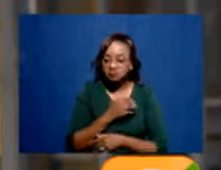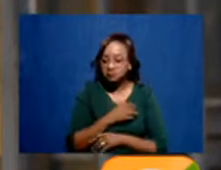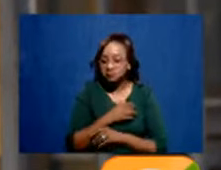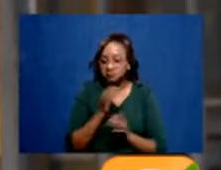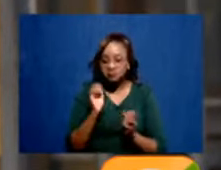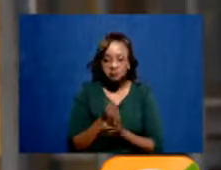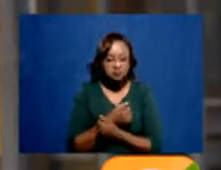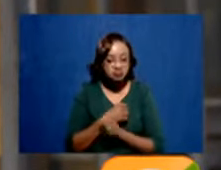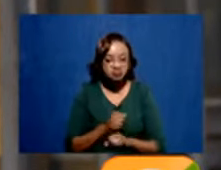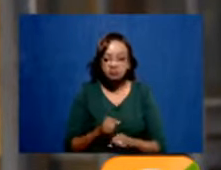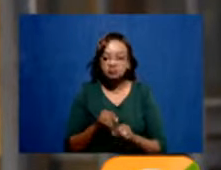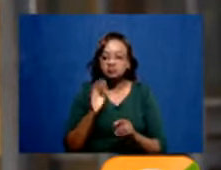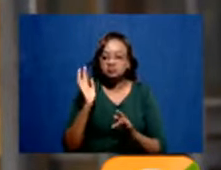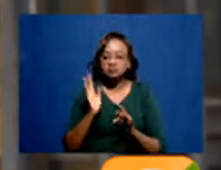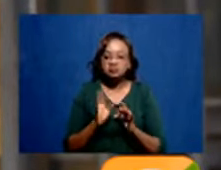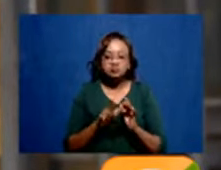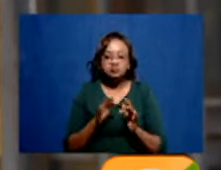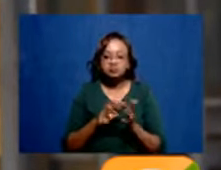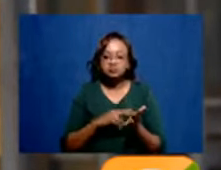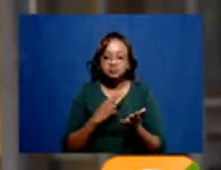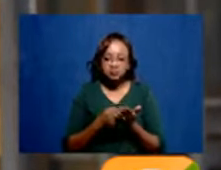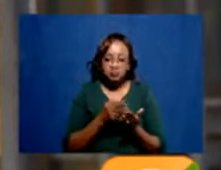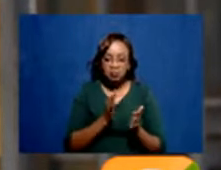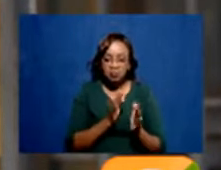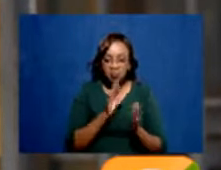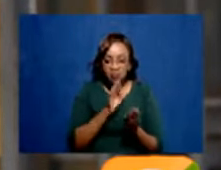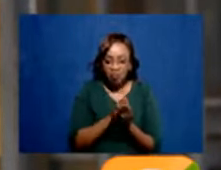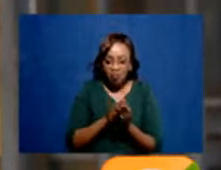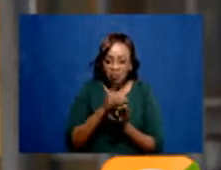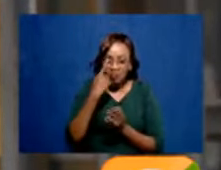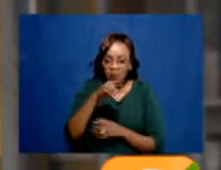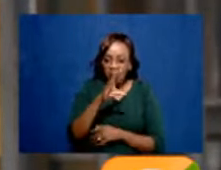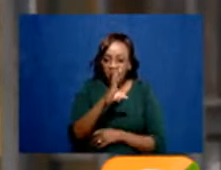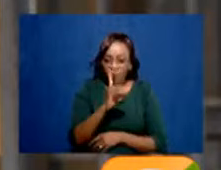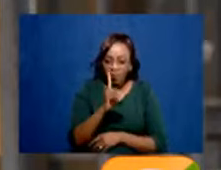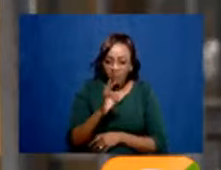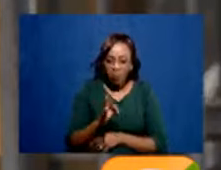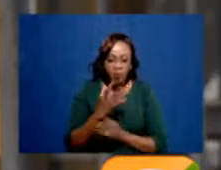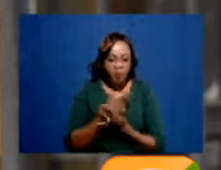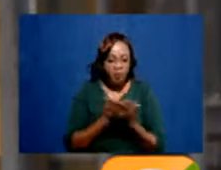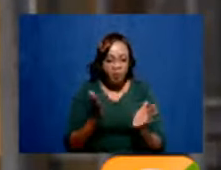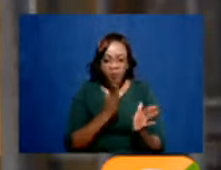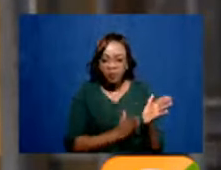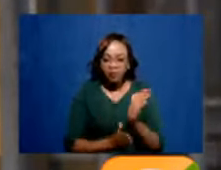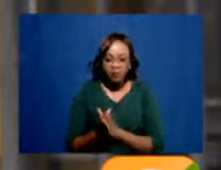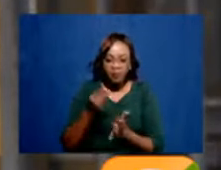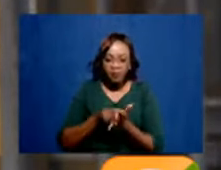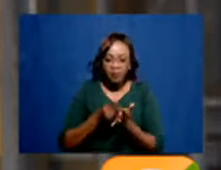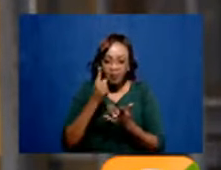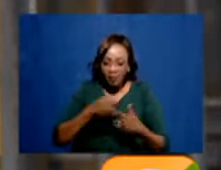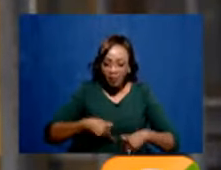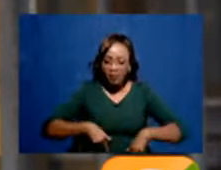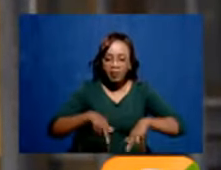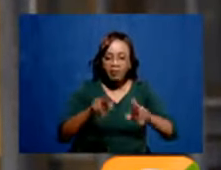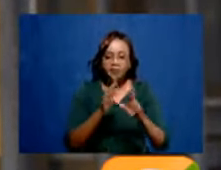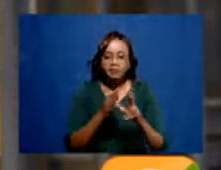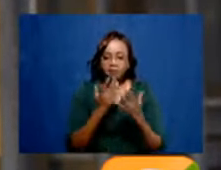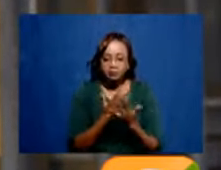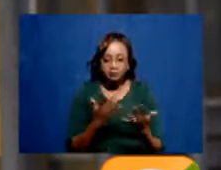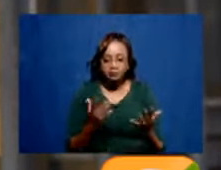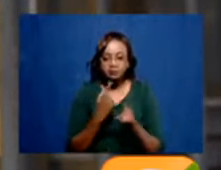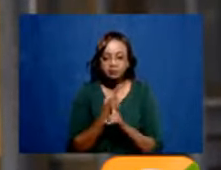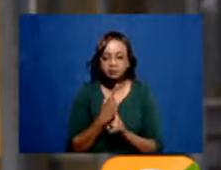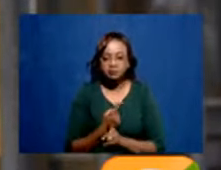cannot appropriate resources for CDF and other planning things in terms of infrastructure, roads, and other things. That is